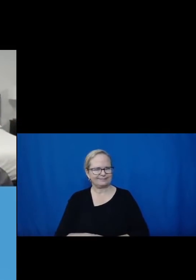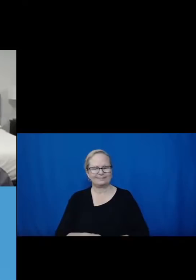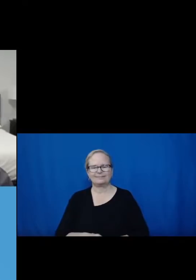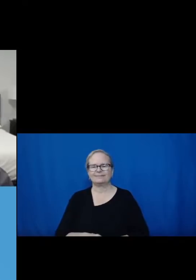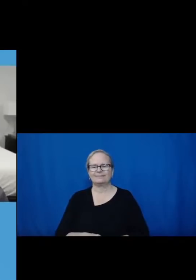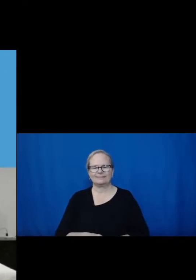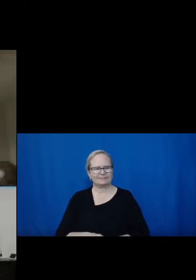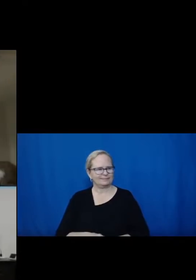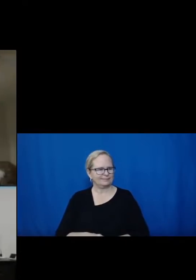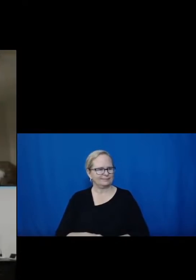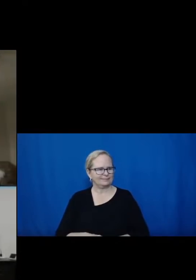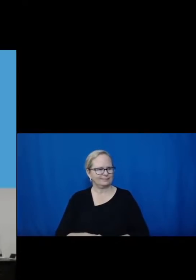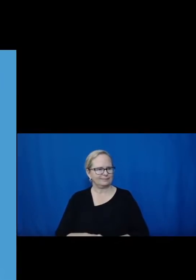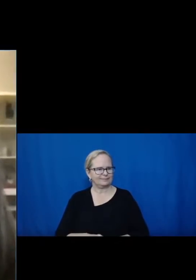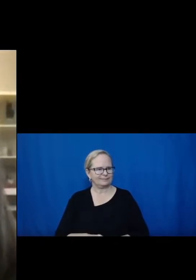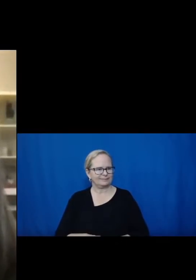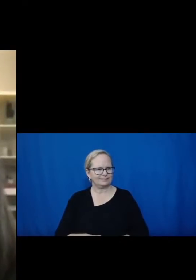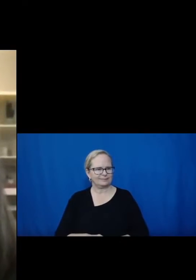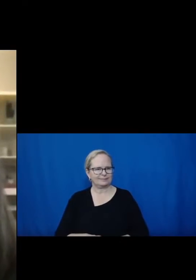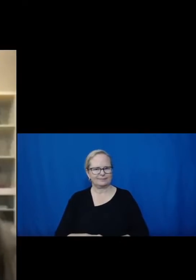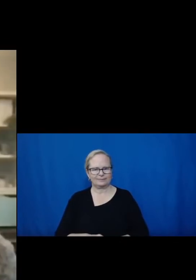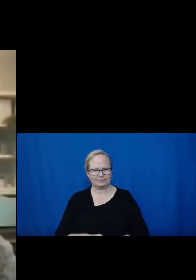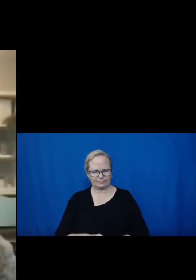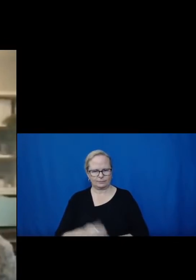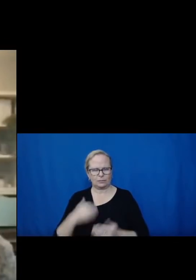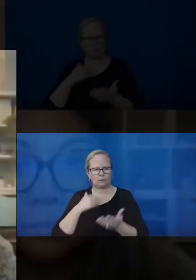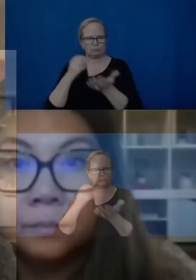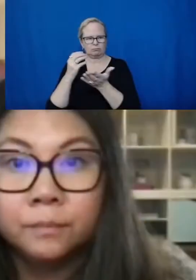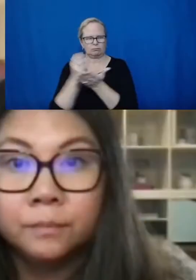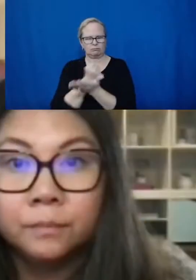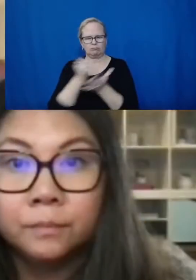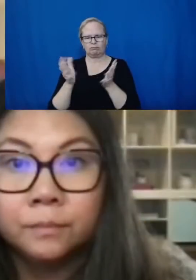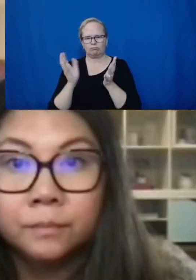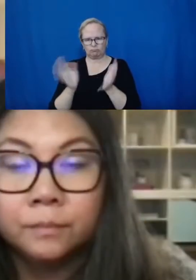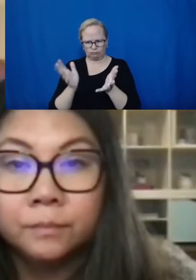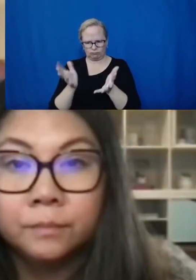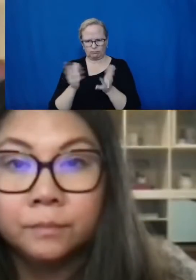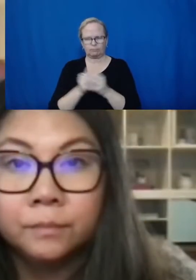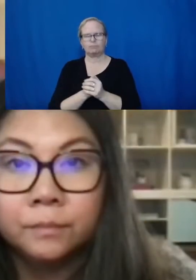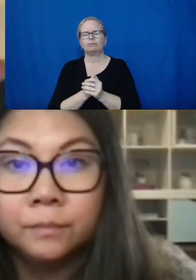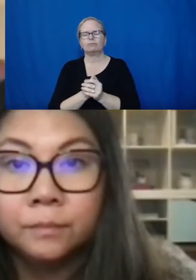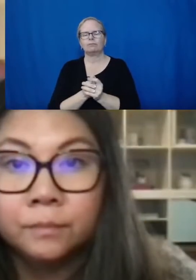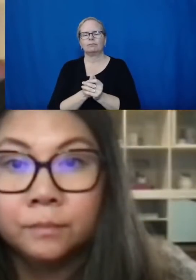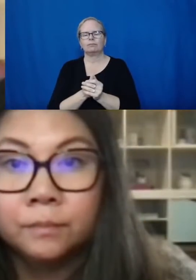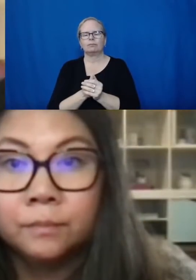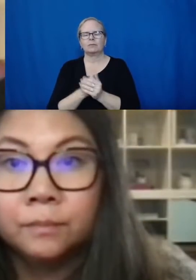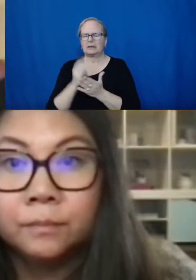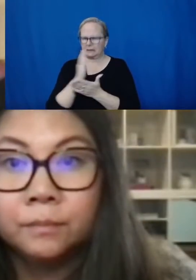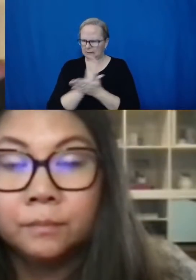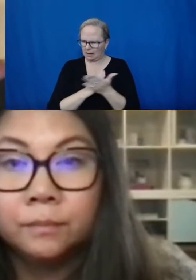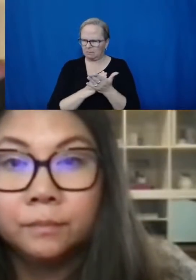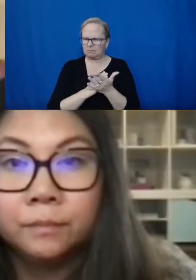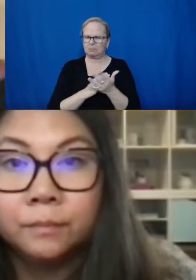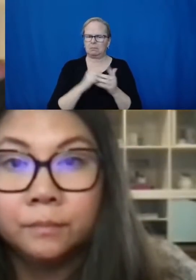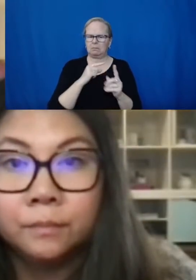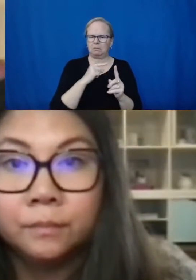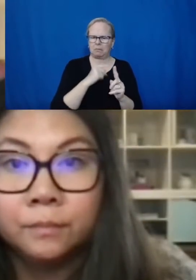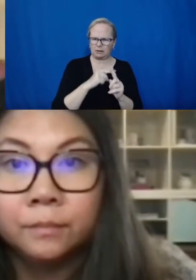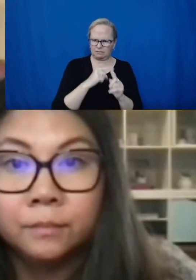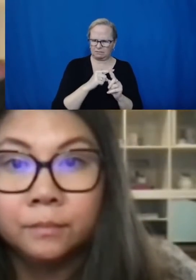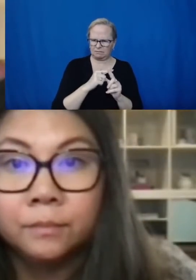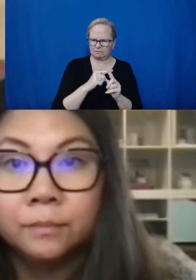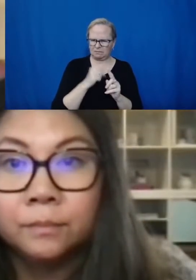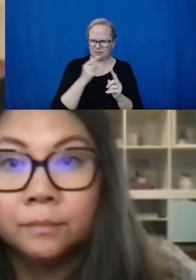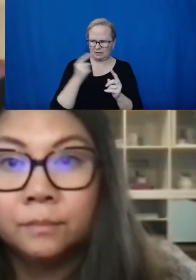conversation. That way we can talk a little bit about some positive things, I think, that